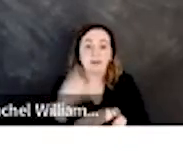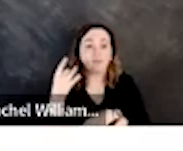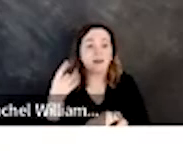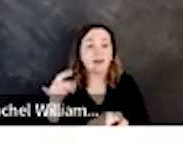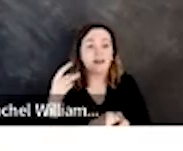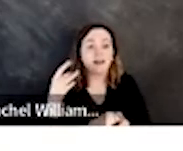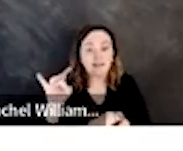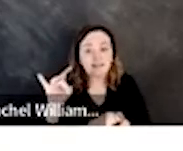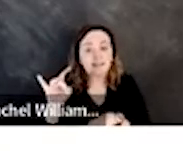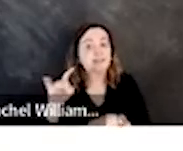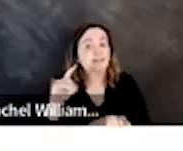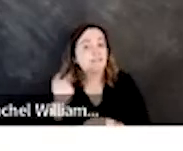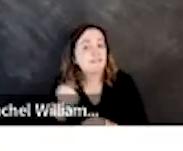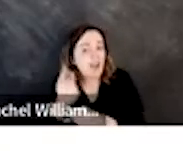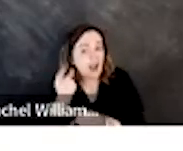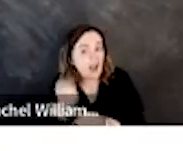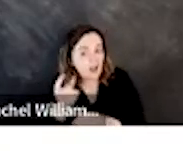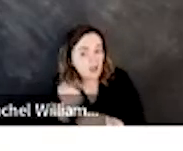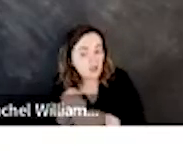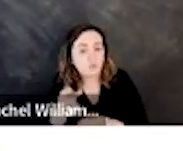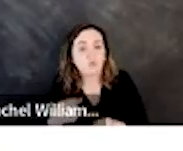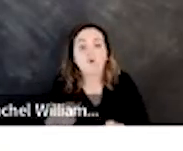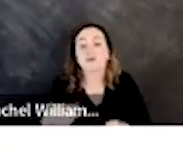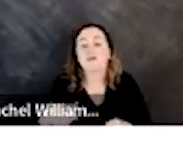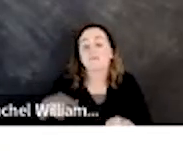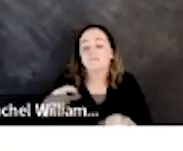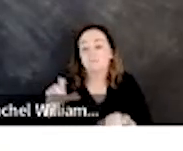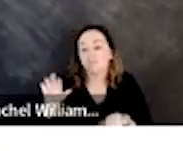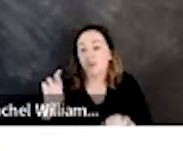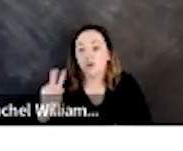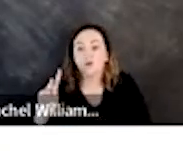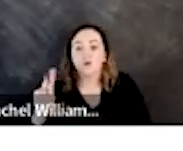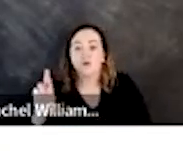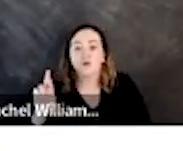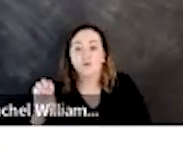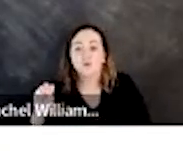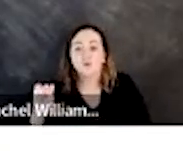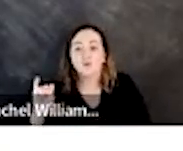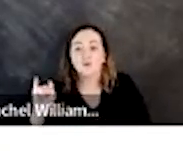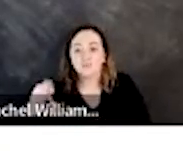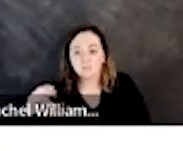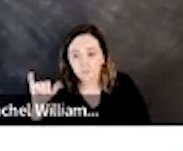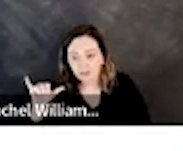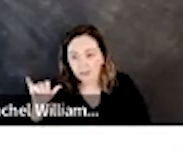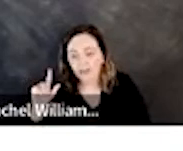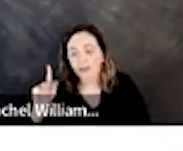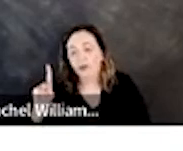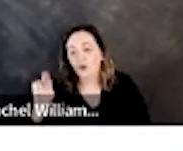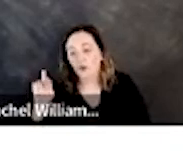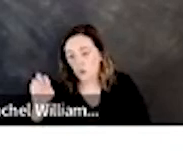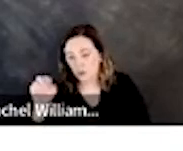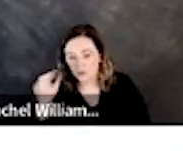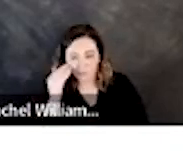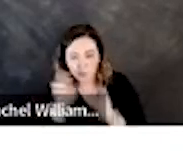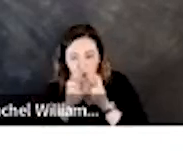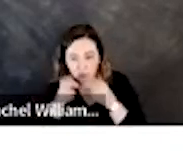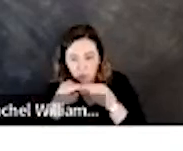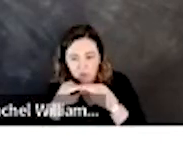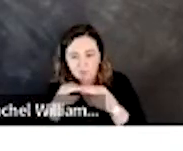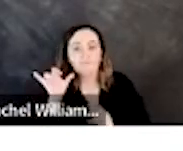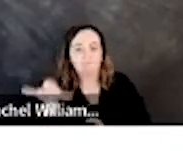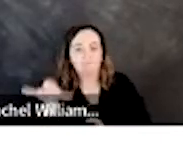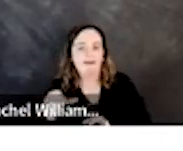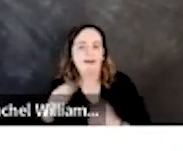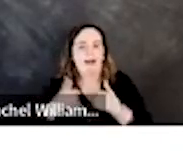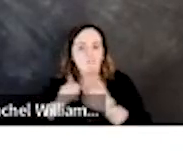Kreme Challenge, a charity race that has committed $2 million to the North Carolina Children's Hospital.